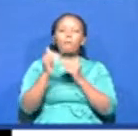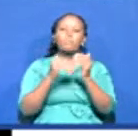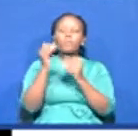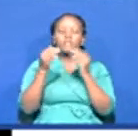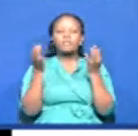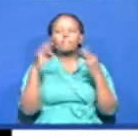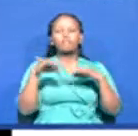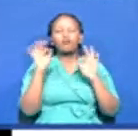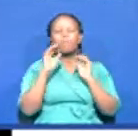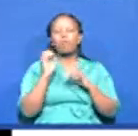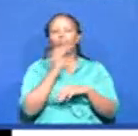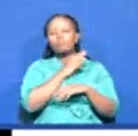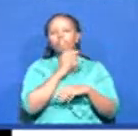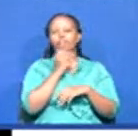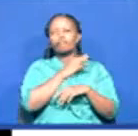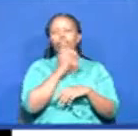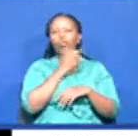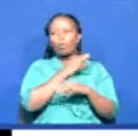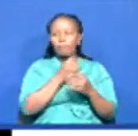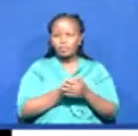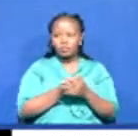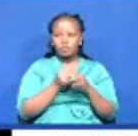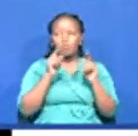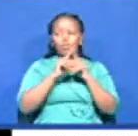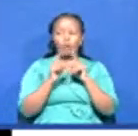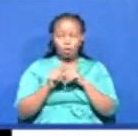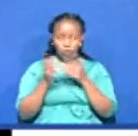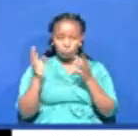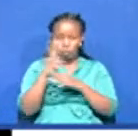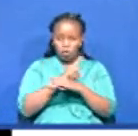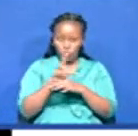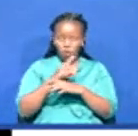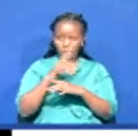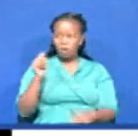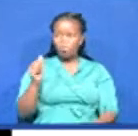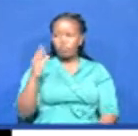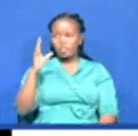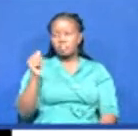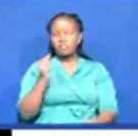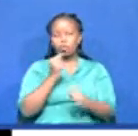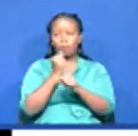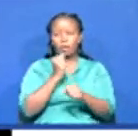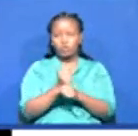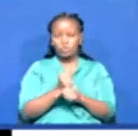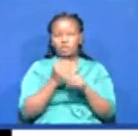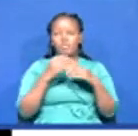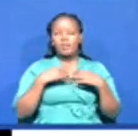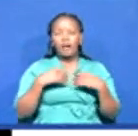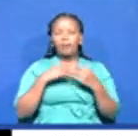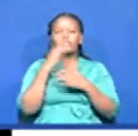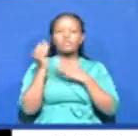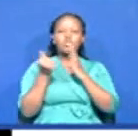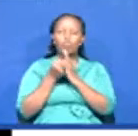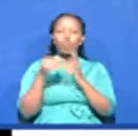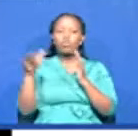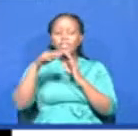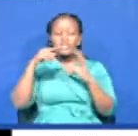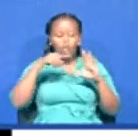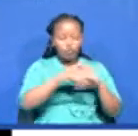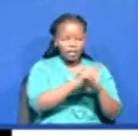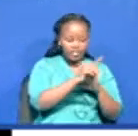complaints. Decentralization of SCA operations by having presence in all ports of entries,